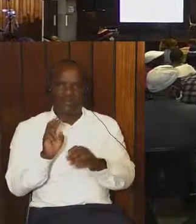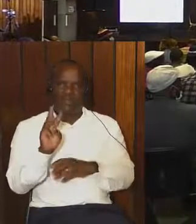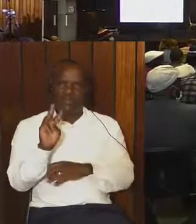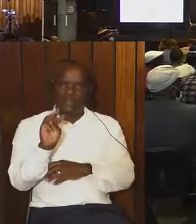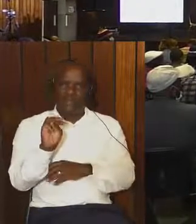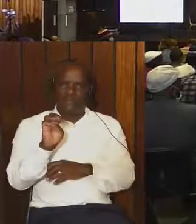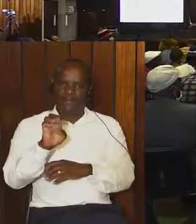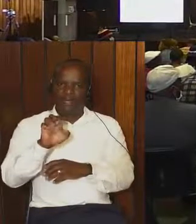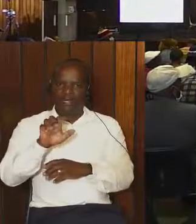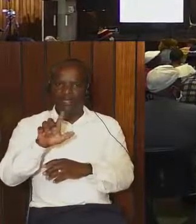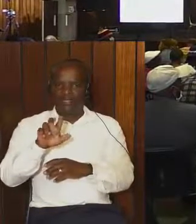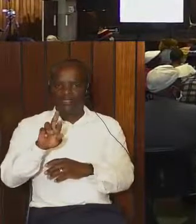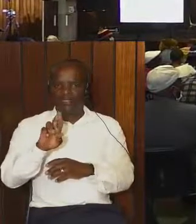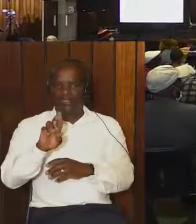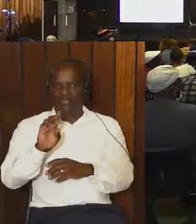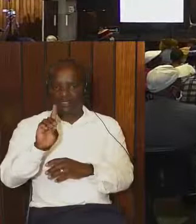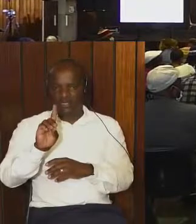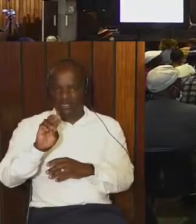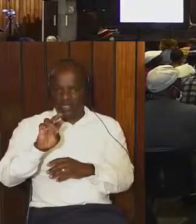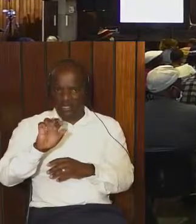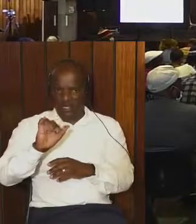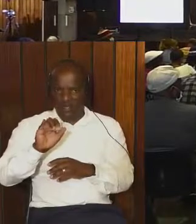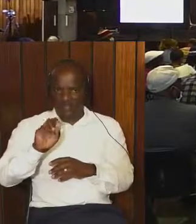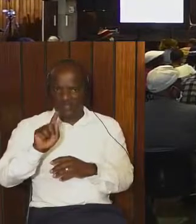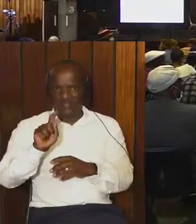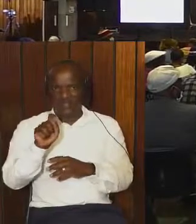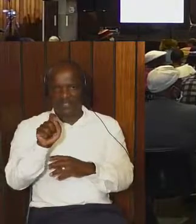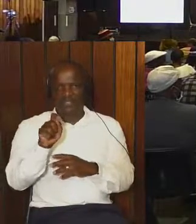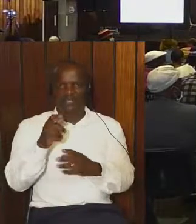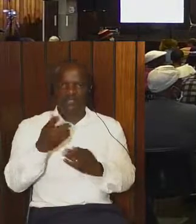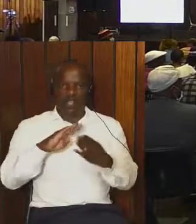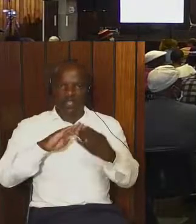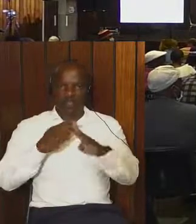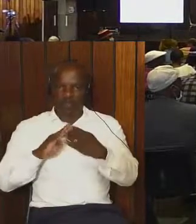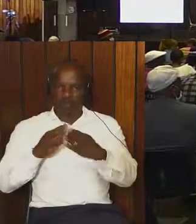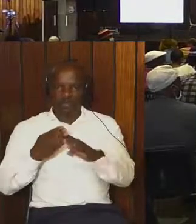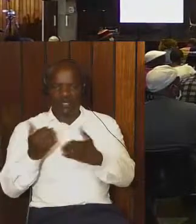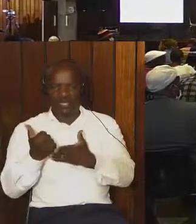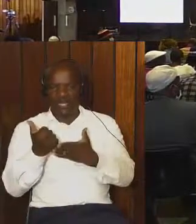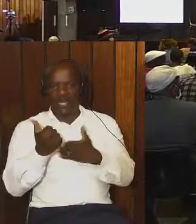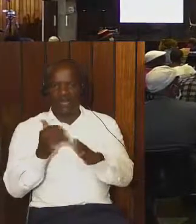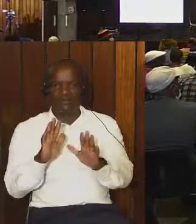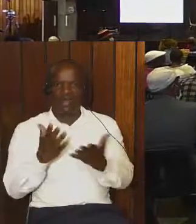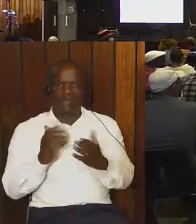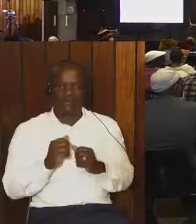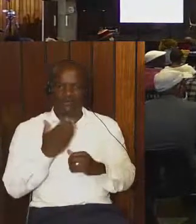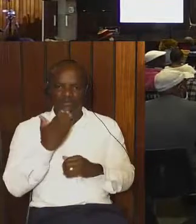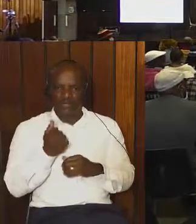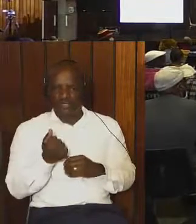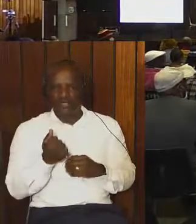Muldersdrift re batlo tseba e eme kae today ha re tswa mo gore go etsiwang ka community e ra leboga bagolo.